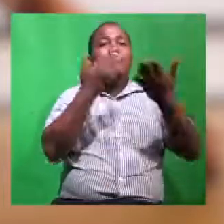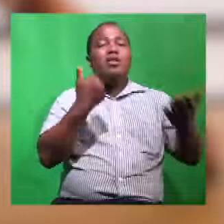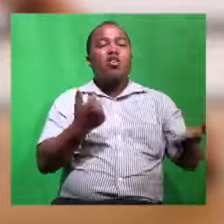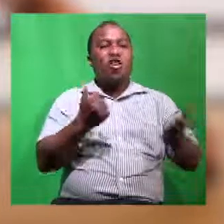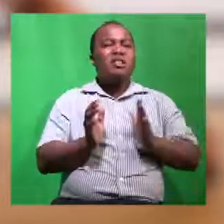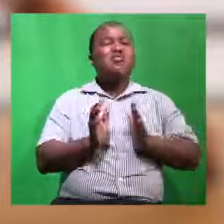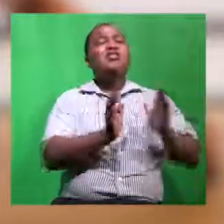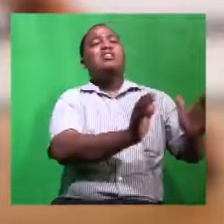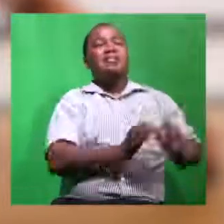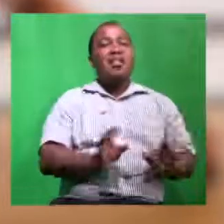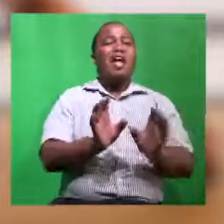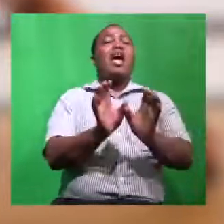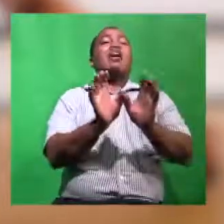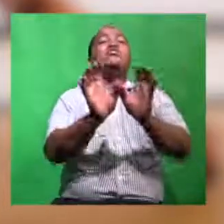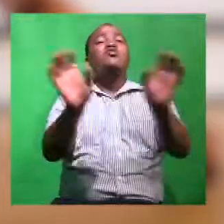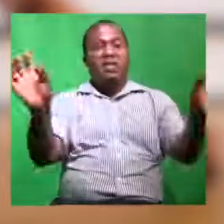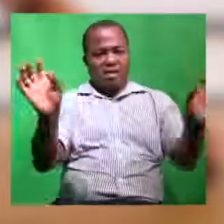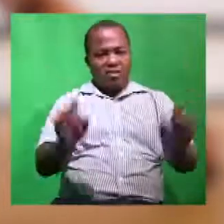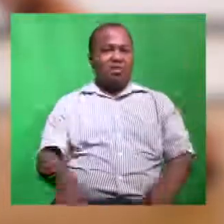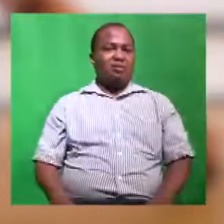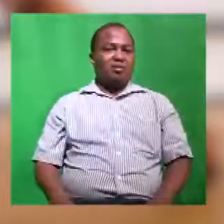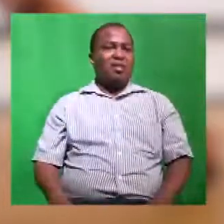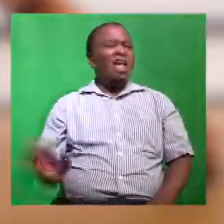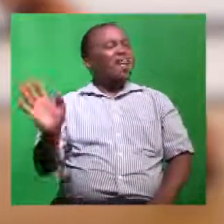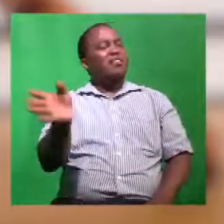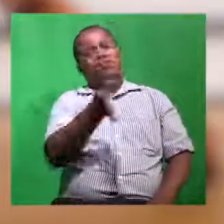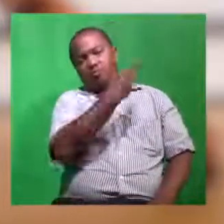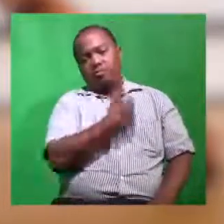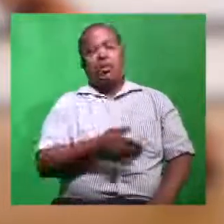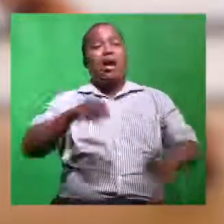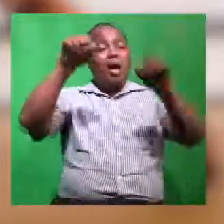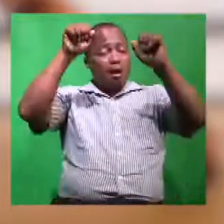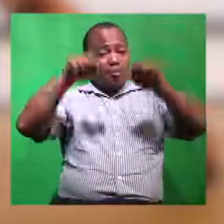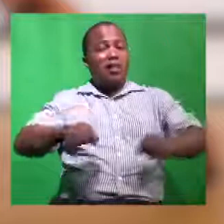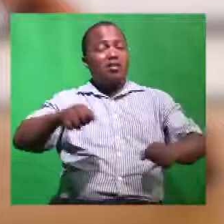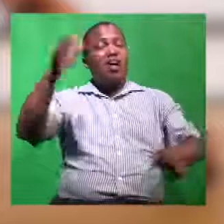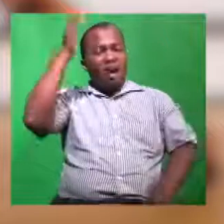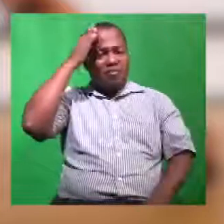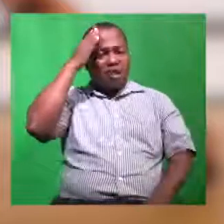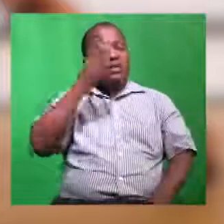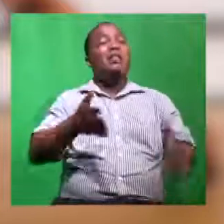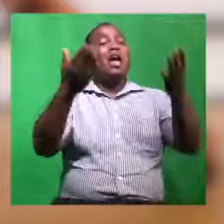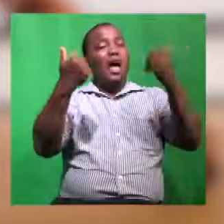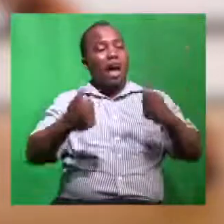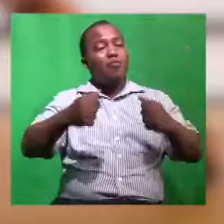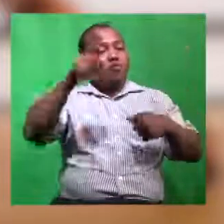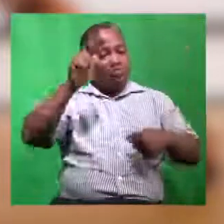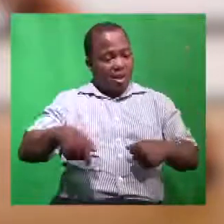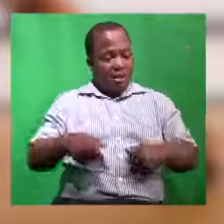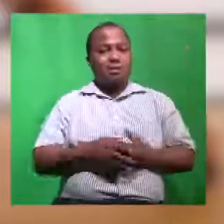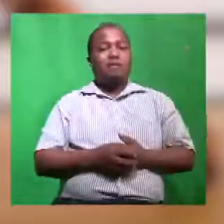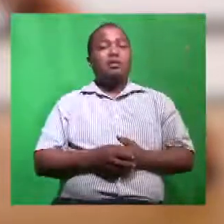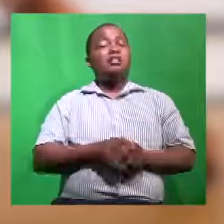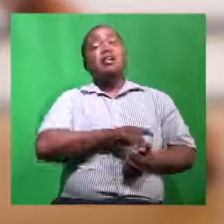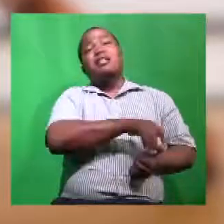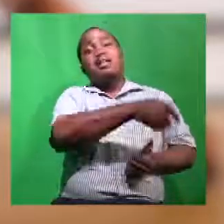neglected, because they are isolated, because they are oppressed, has to be informed that they are able person. They are able,